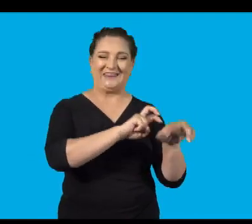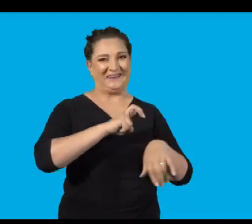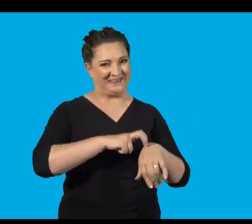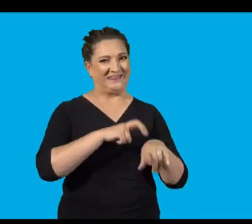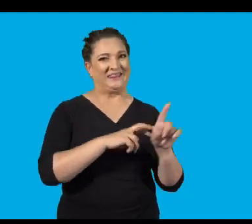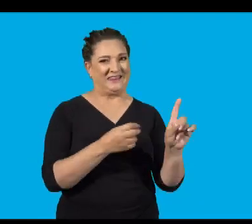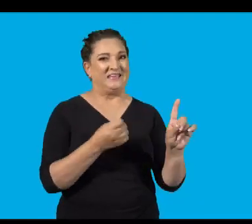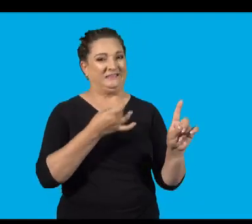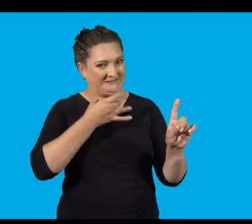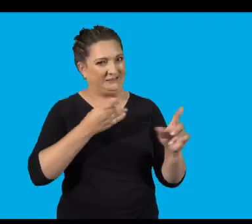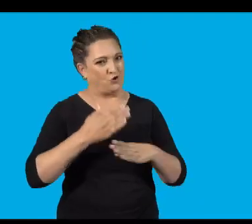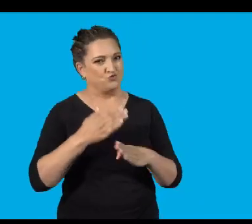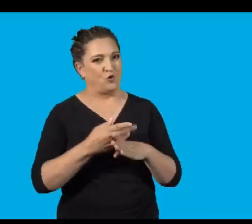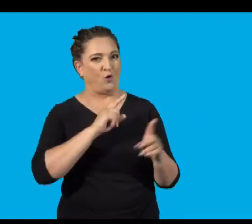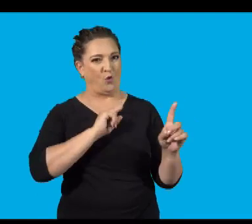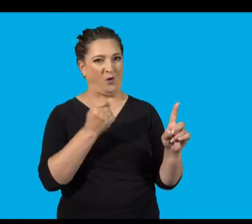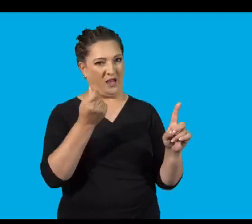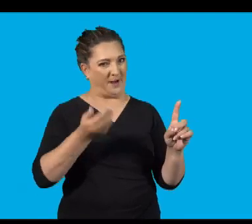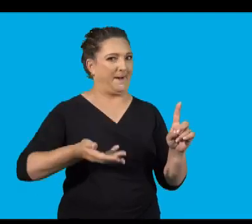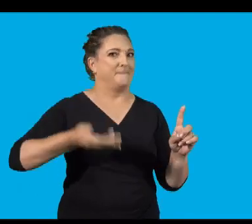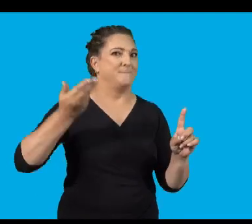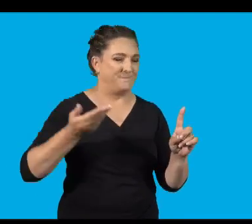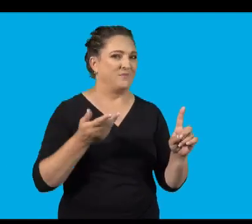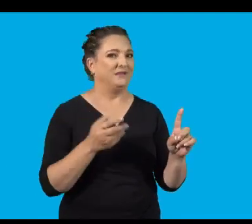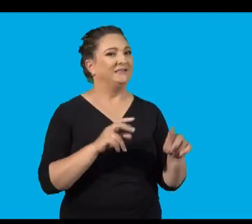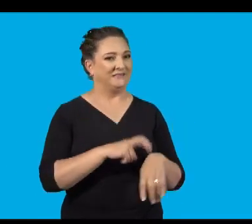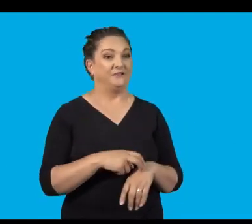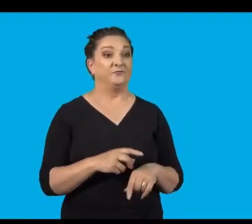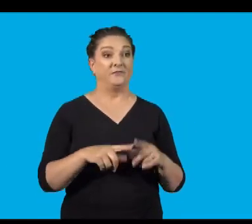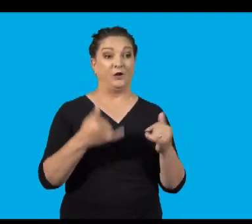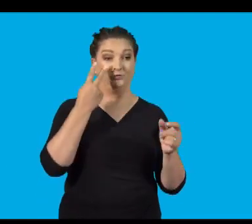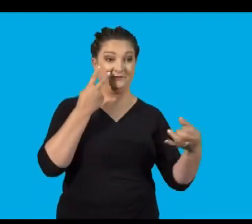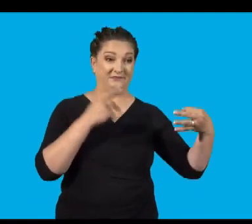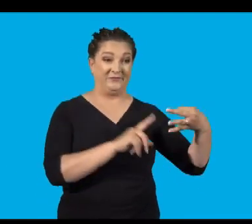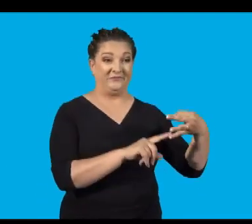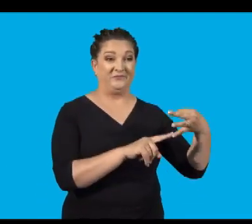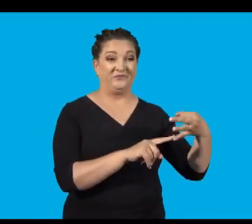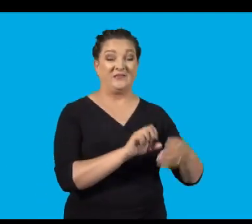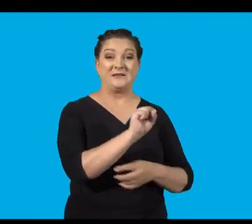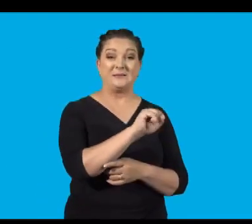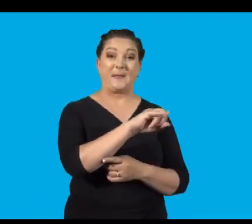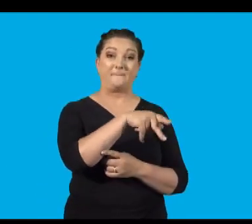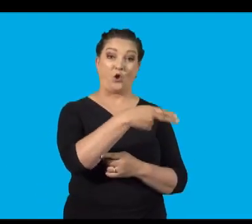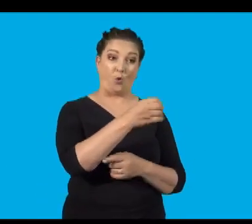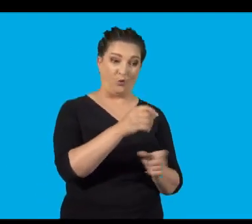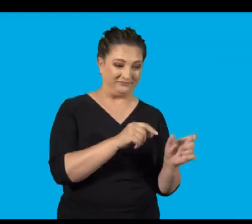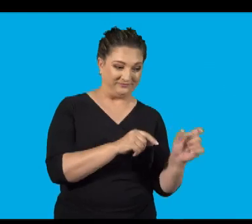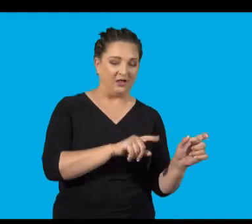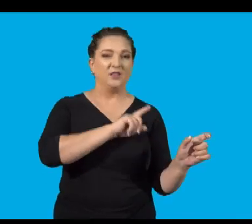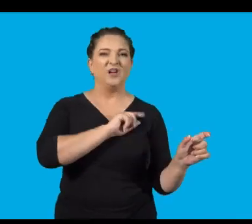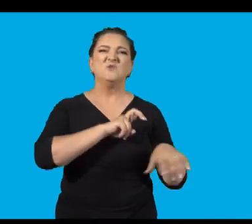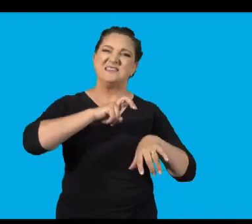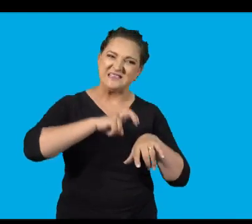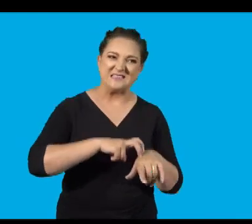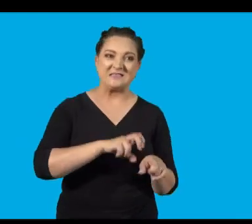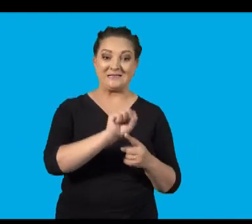to afford this high fares, all right? And in my response, I see that Sipho, because it's a singular